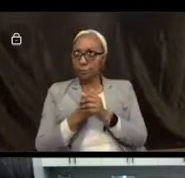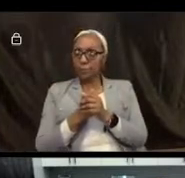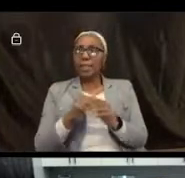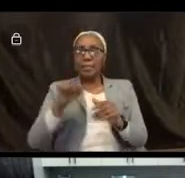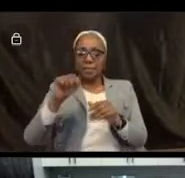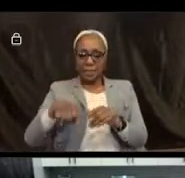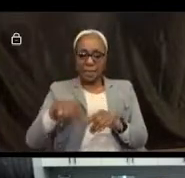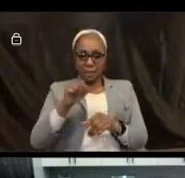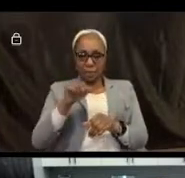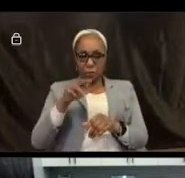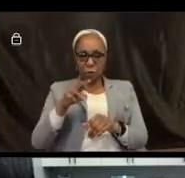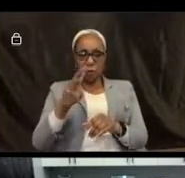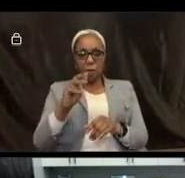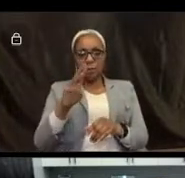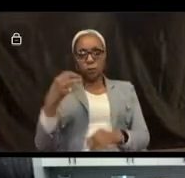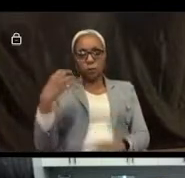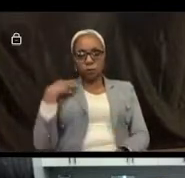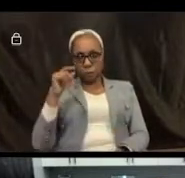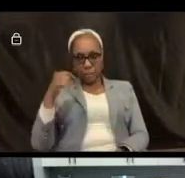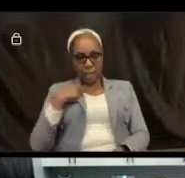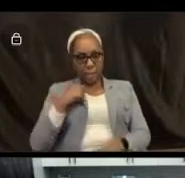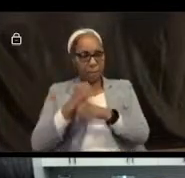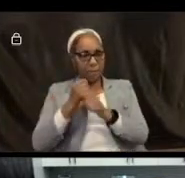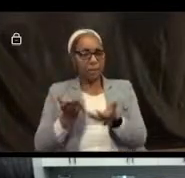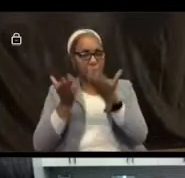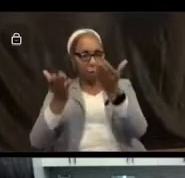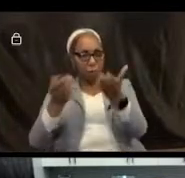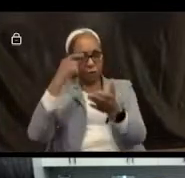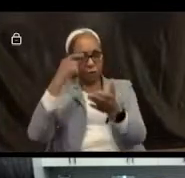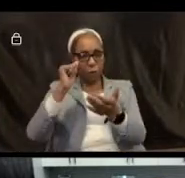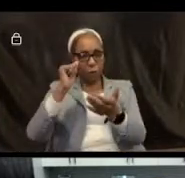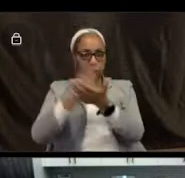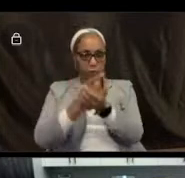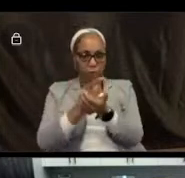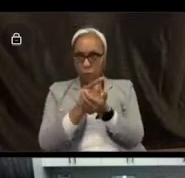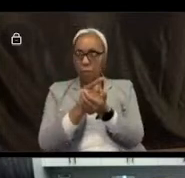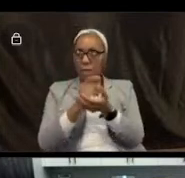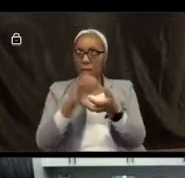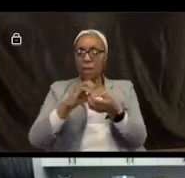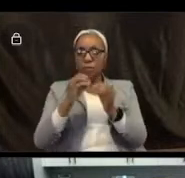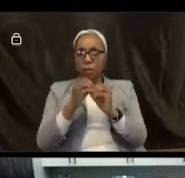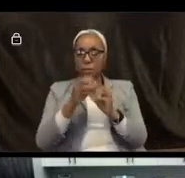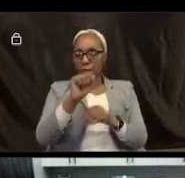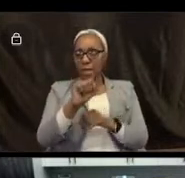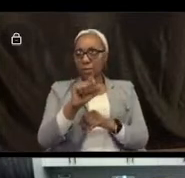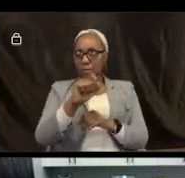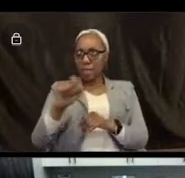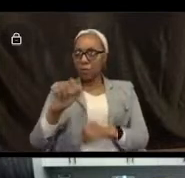Yes, sir, Mr. Chair. I would make a motion for the approval of item